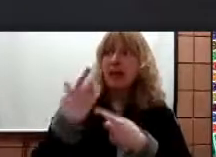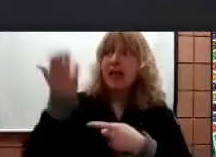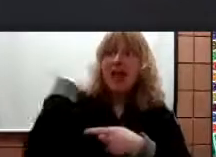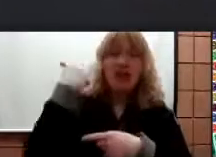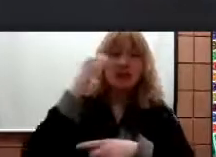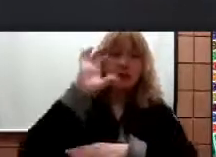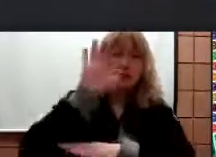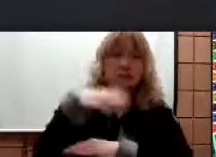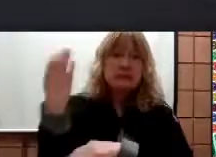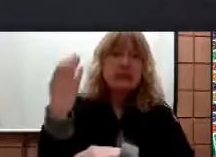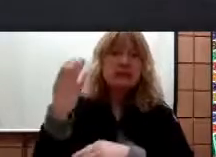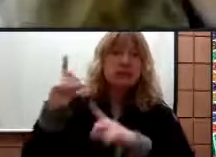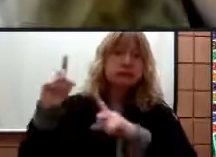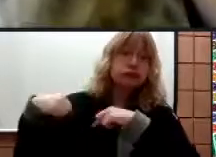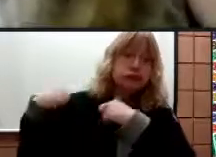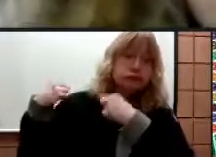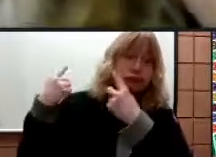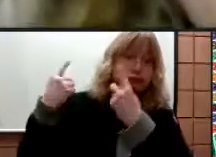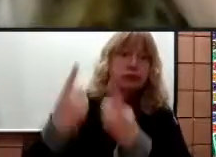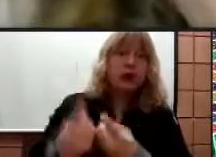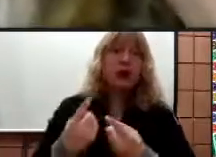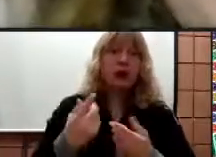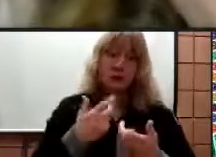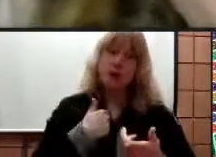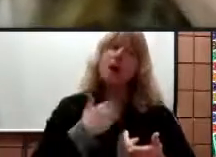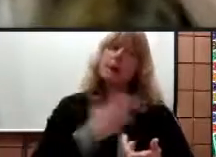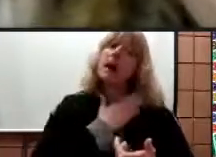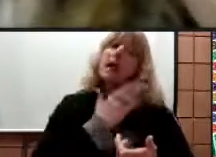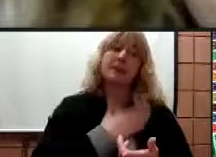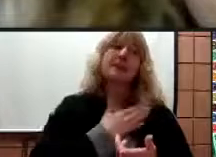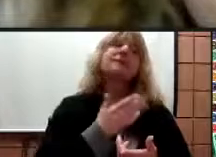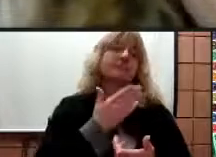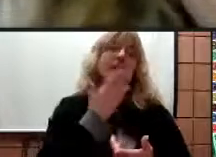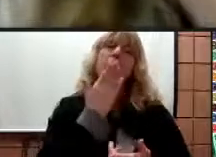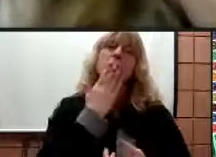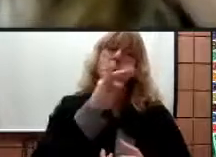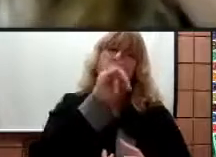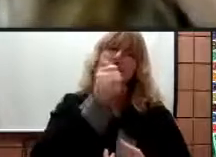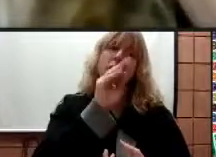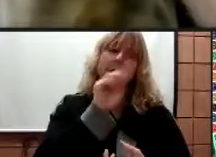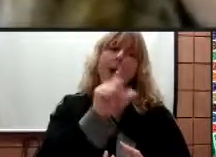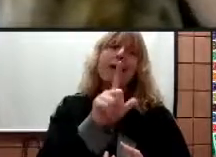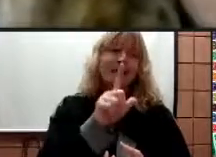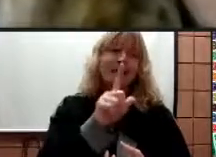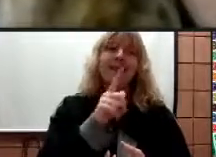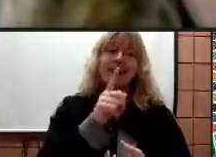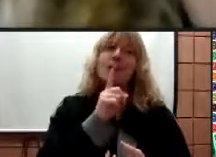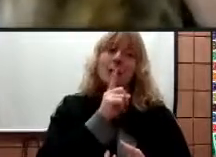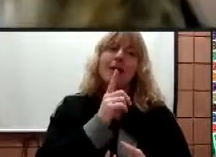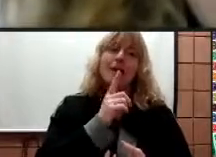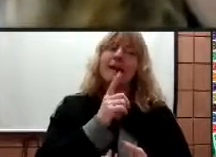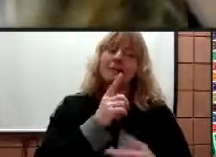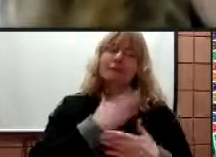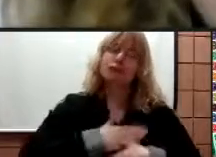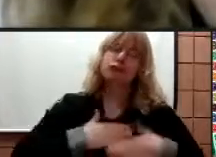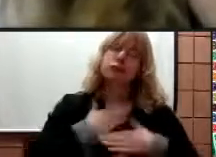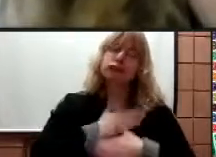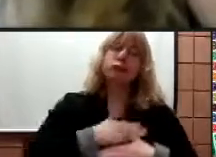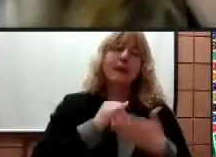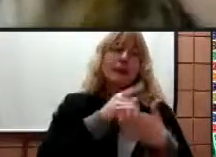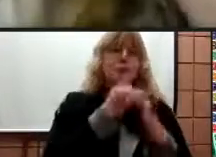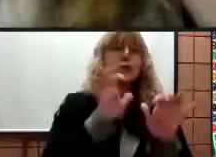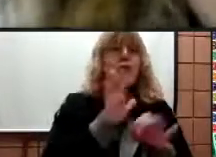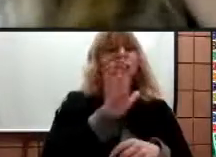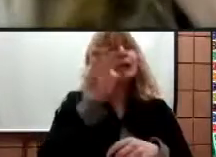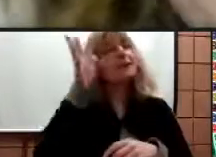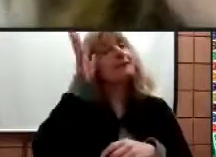do it. Oh, well, thank you so much, Jamal. And we really appreciate that you are doing your dad a favor and coming to